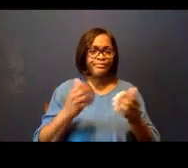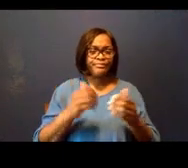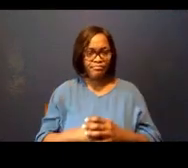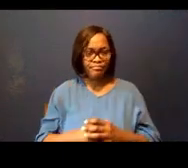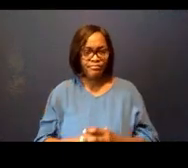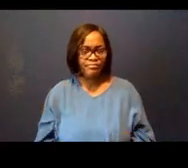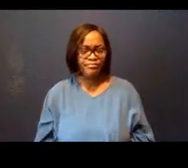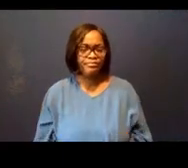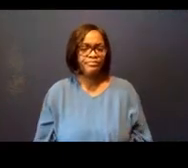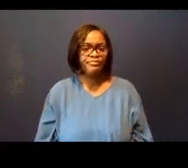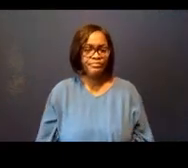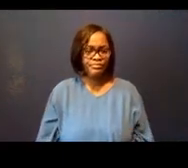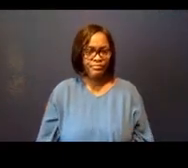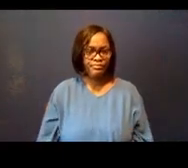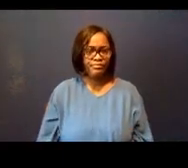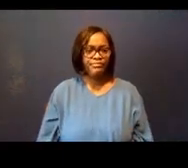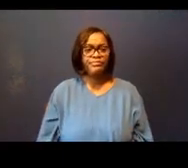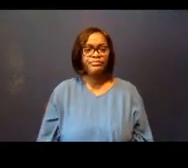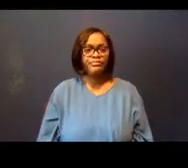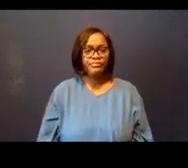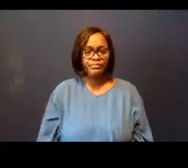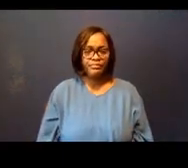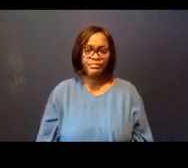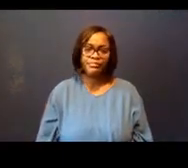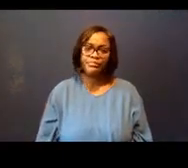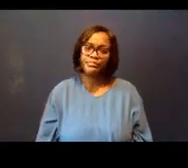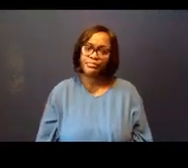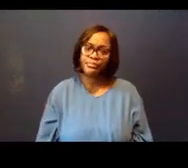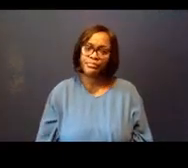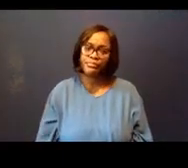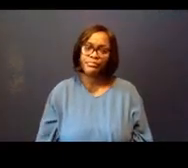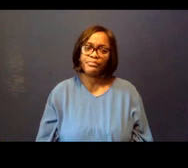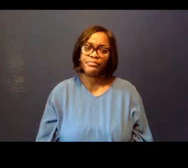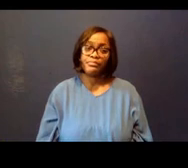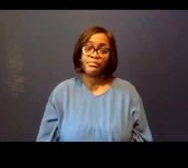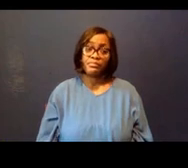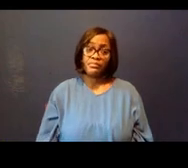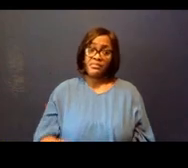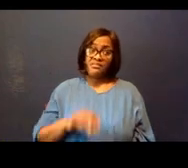mentally ill. Now, keep in mind